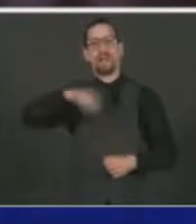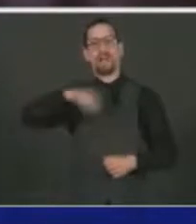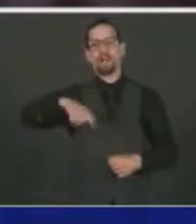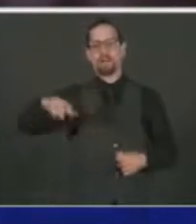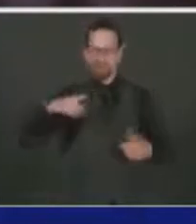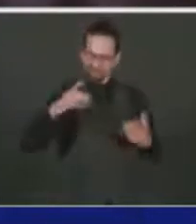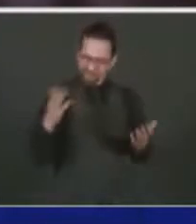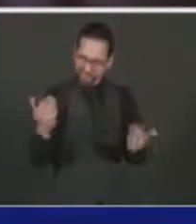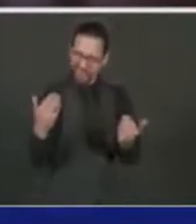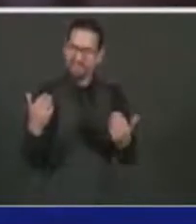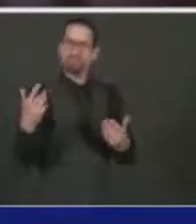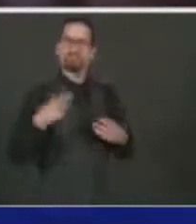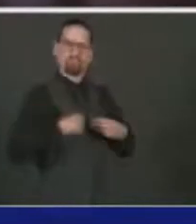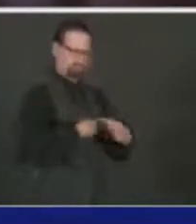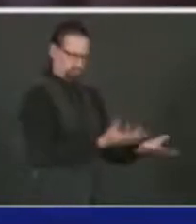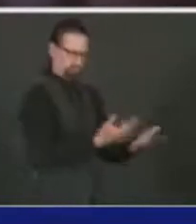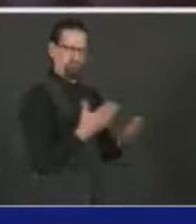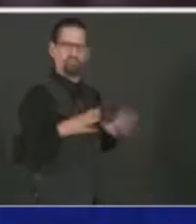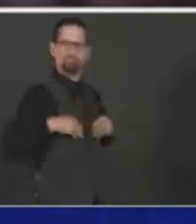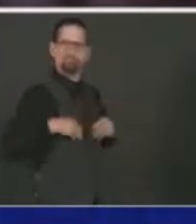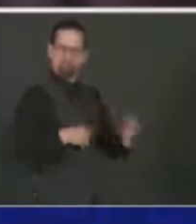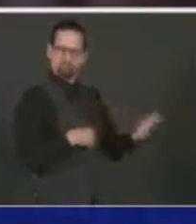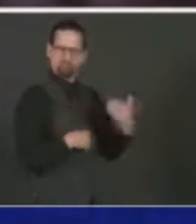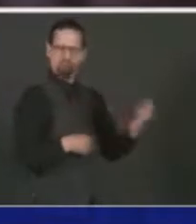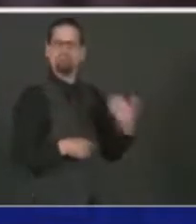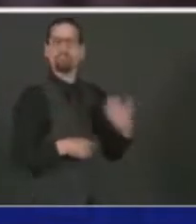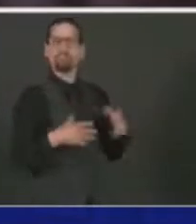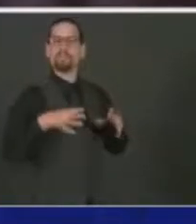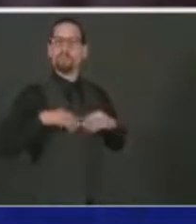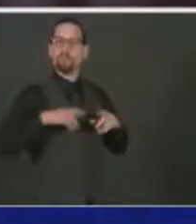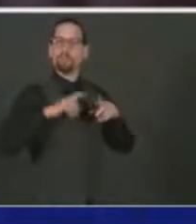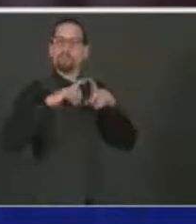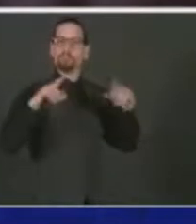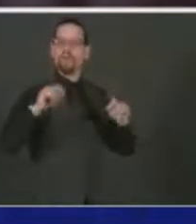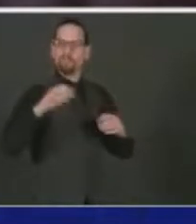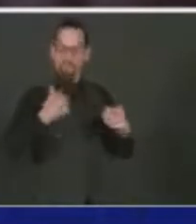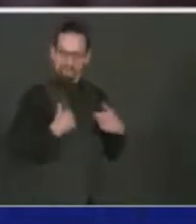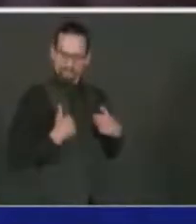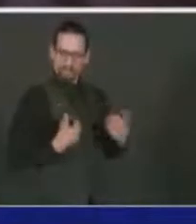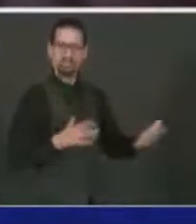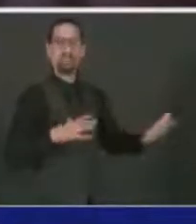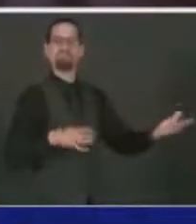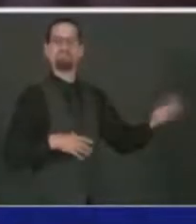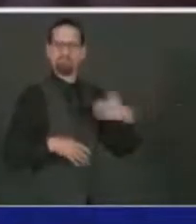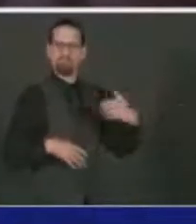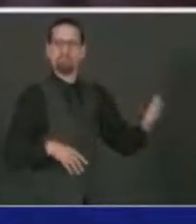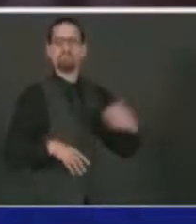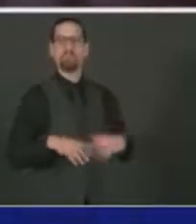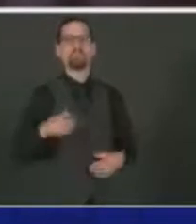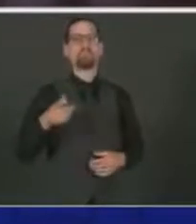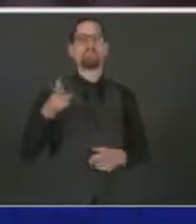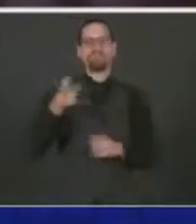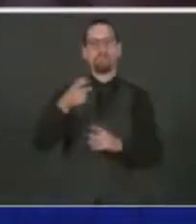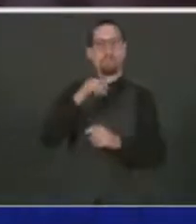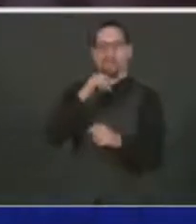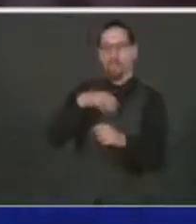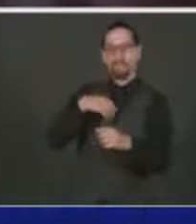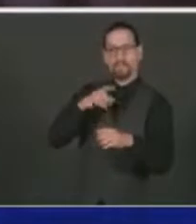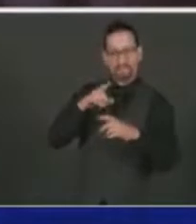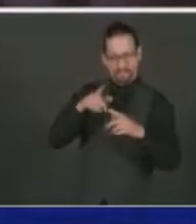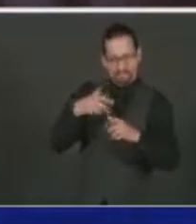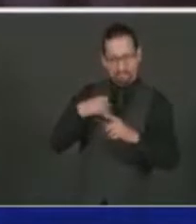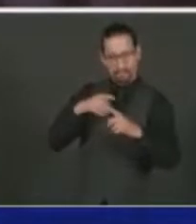vouchers from Rhode Islanders because we have vouchers available. We have a lack of available units. And so we are trying to